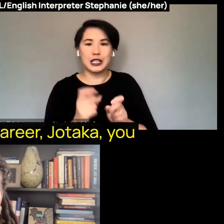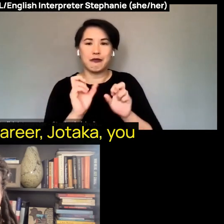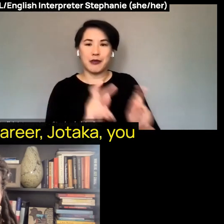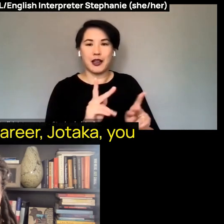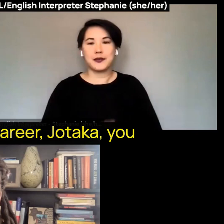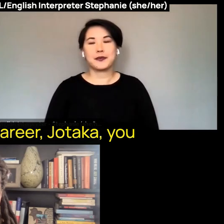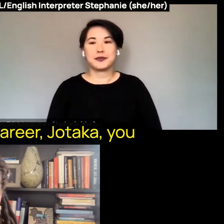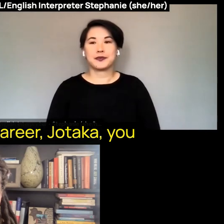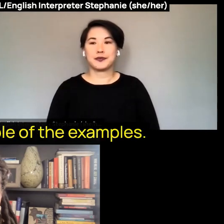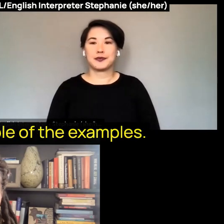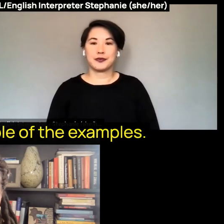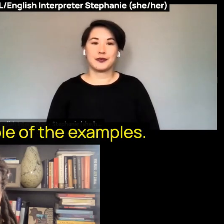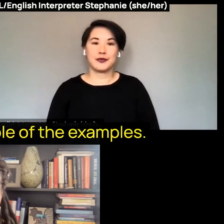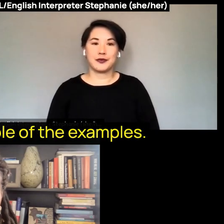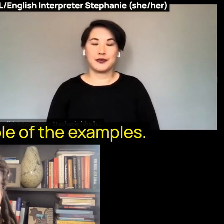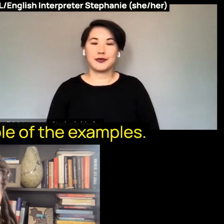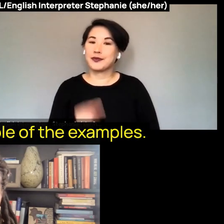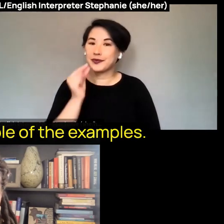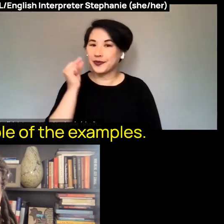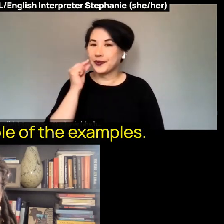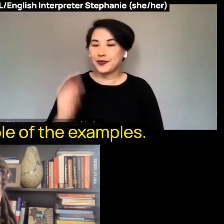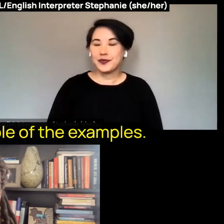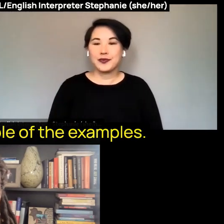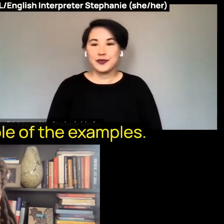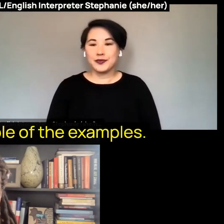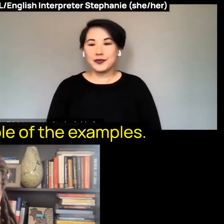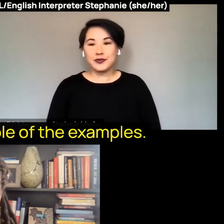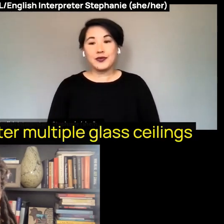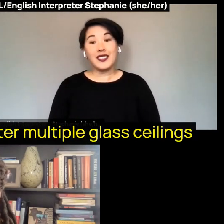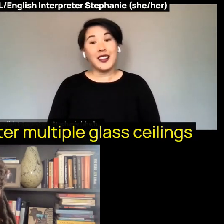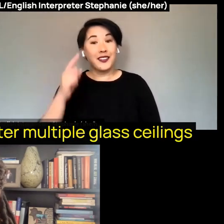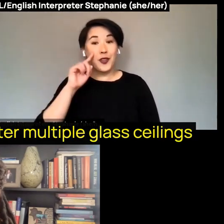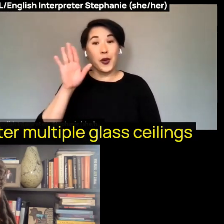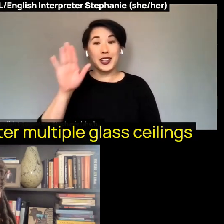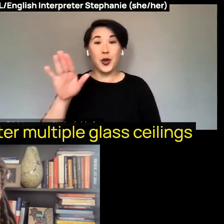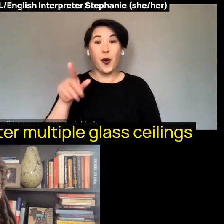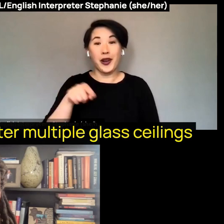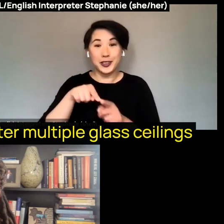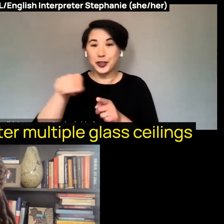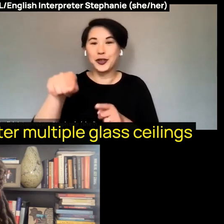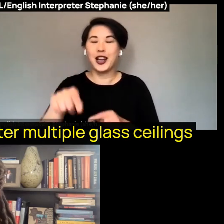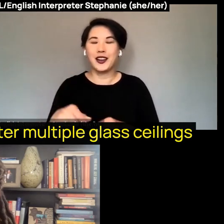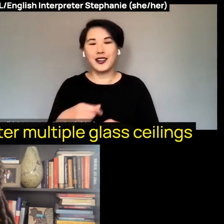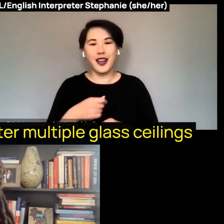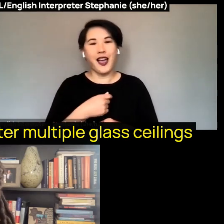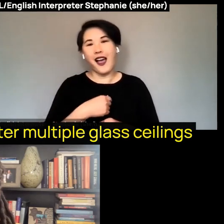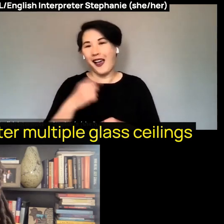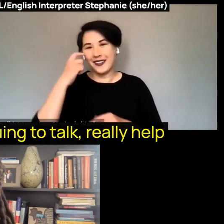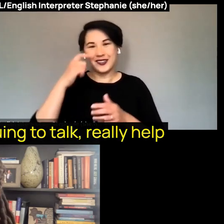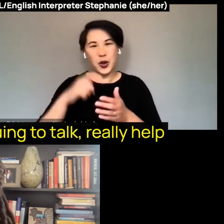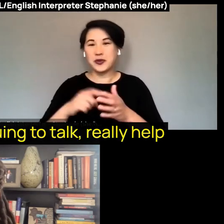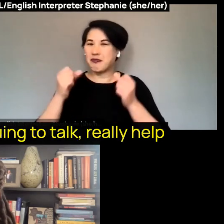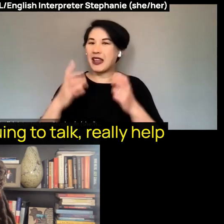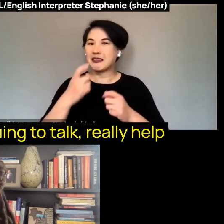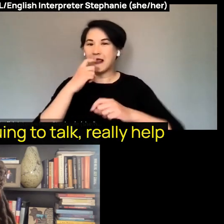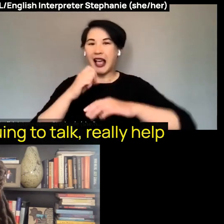Throughout your career, Jotaka, you kind of also gave a couple of examples. I've known you to kind of shatter multiple glass ceilings,